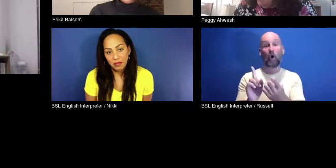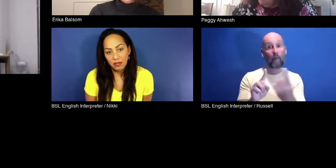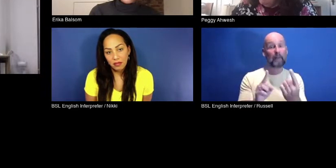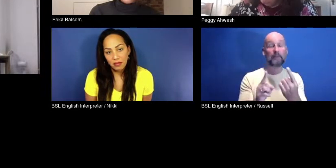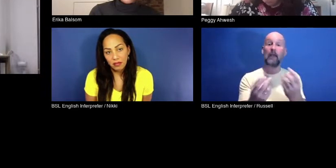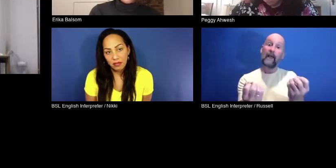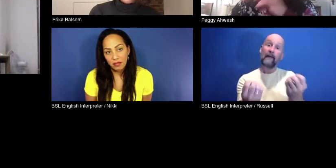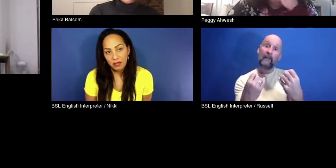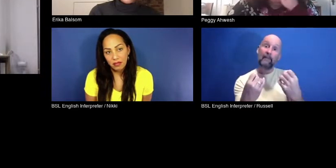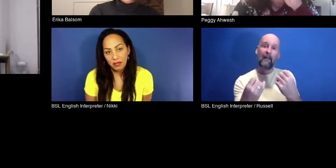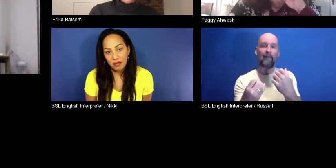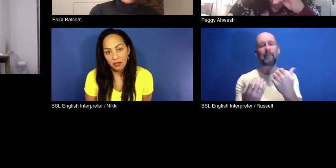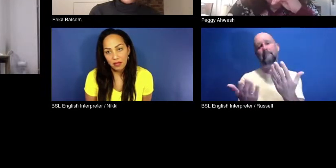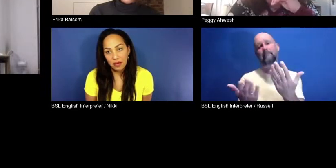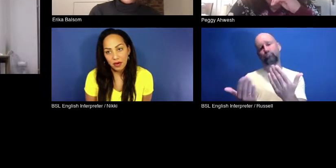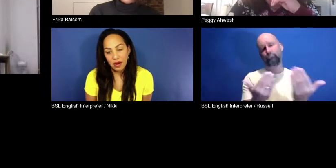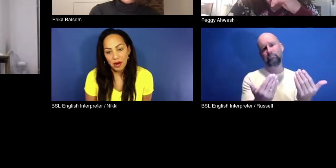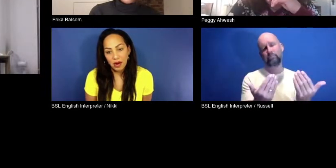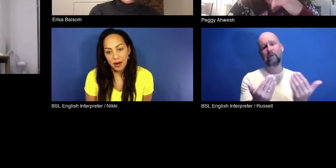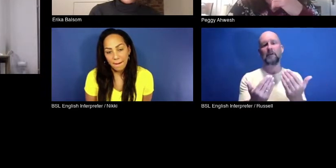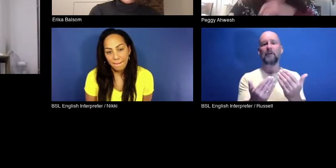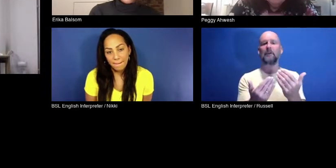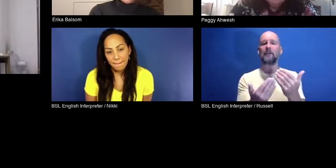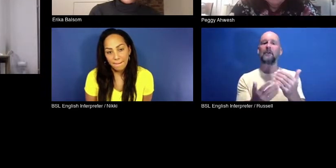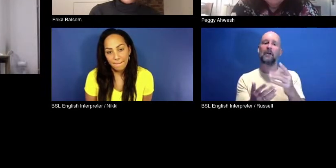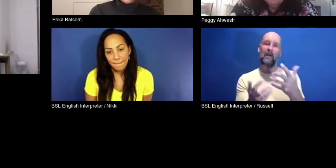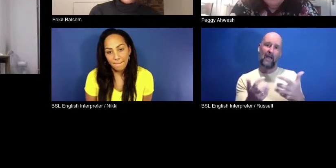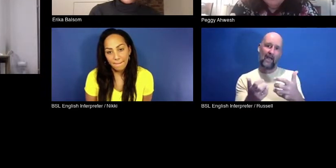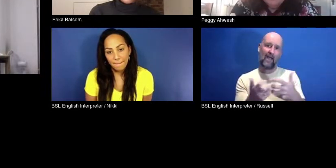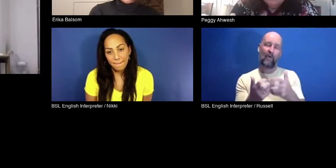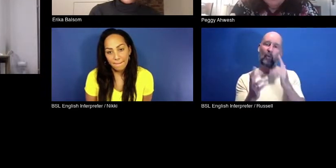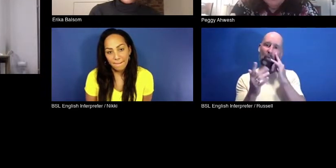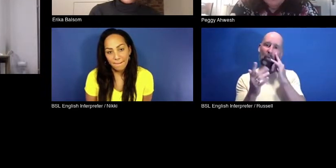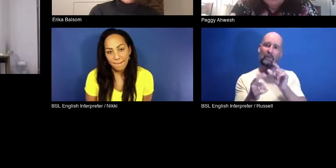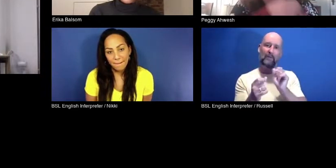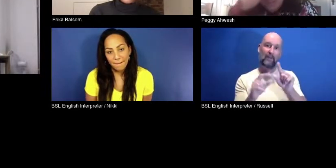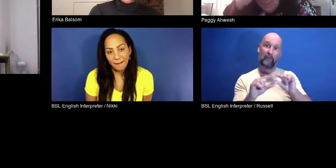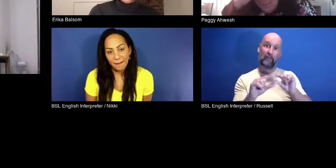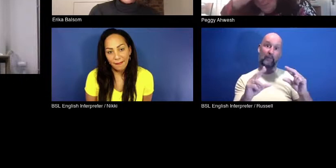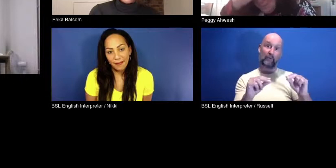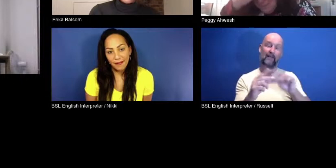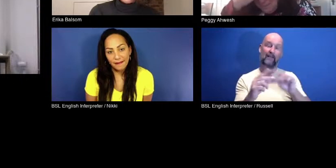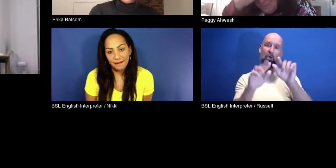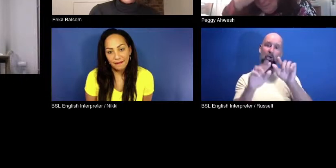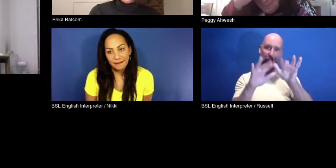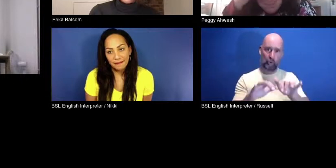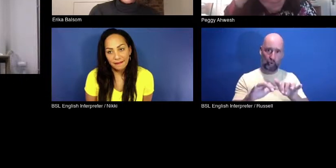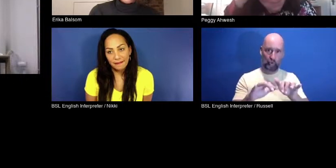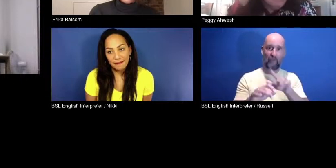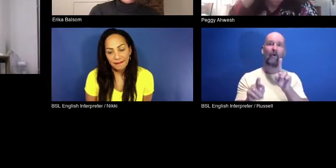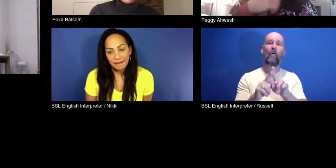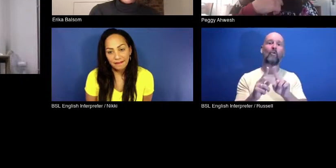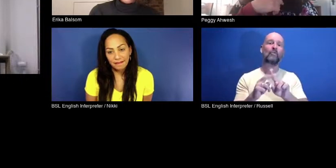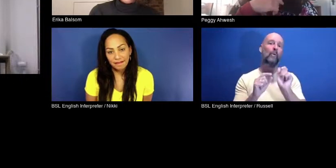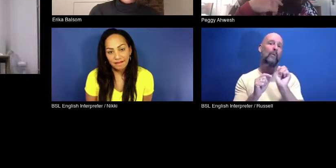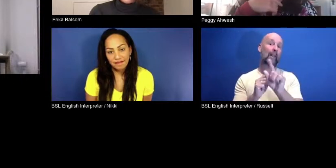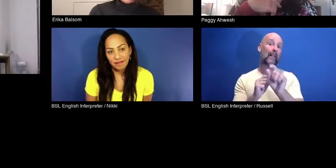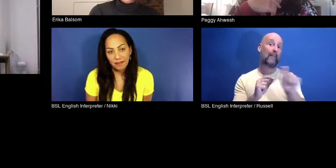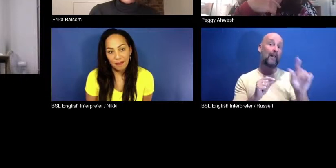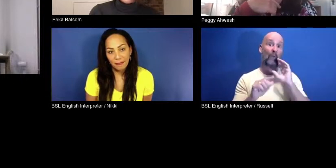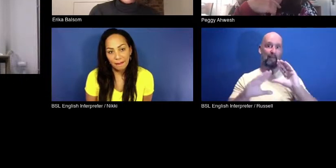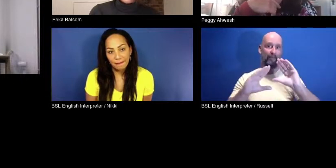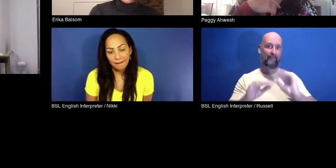we'd be really grateful if you could share them with us via a survey. The link should also be in the chat, and we'll also send it out to everyone after the